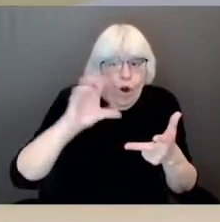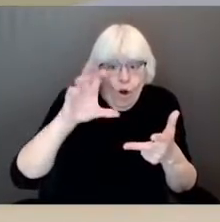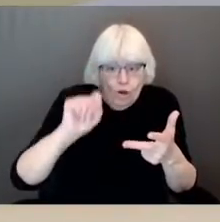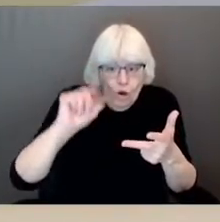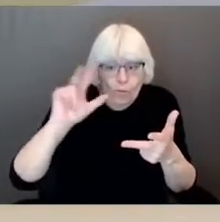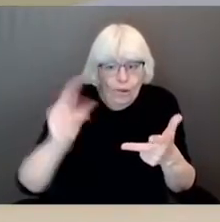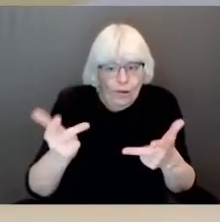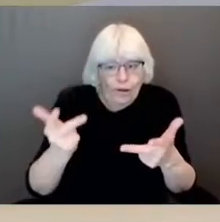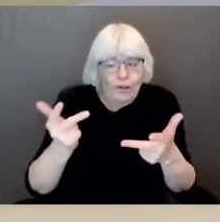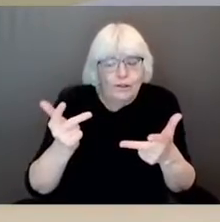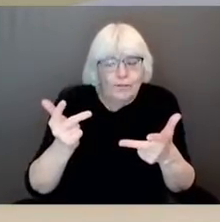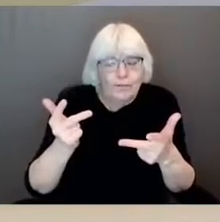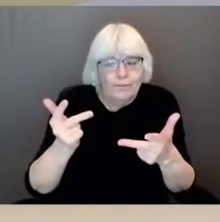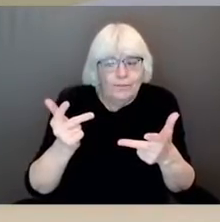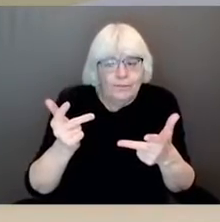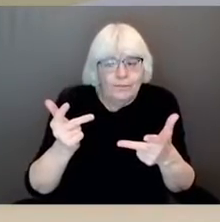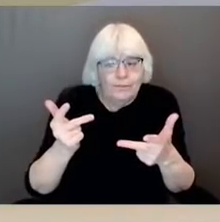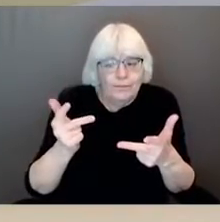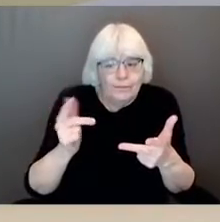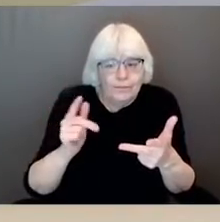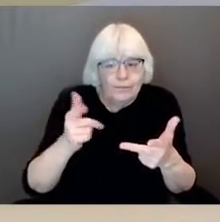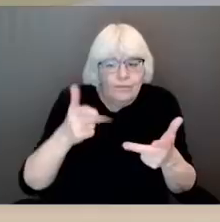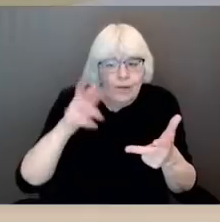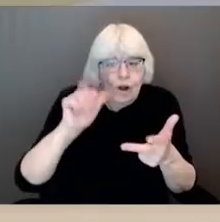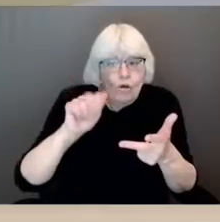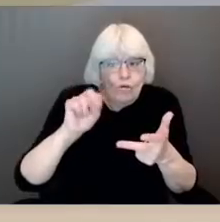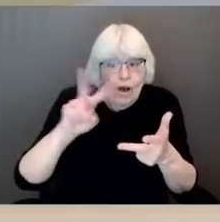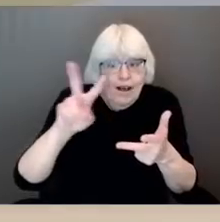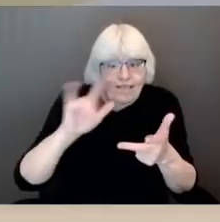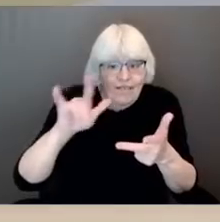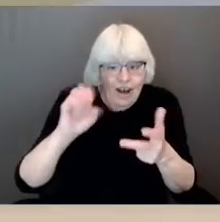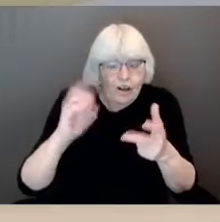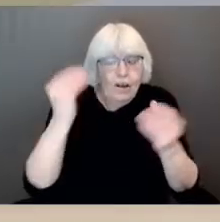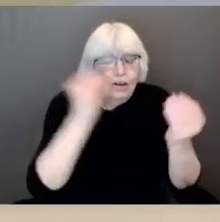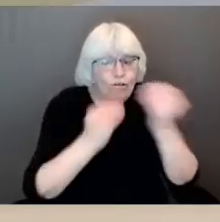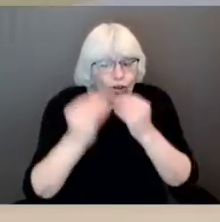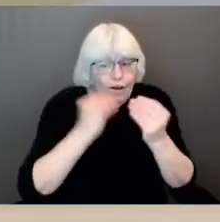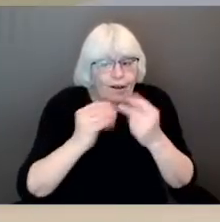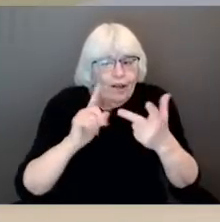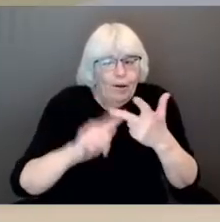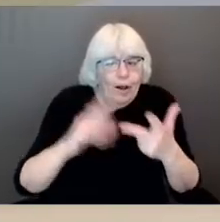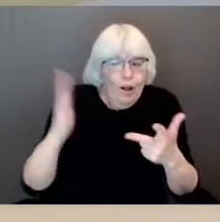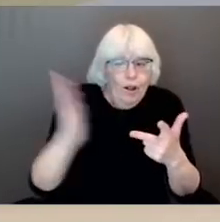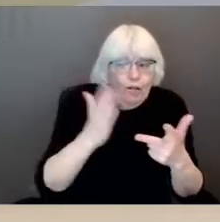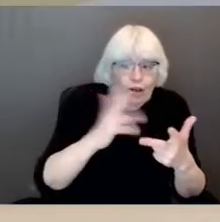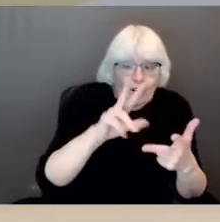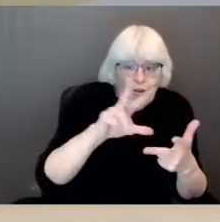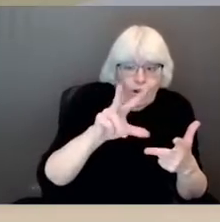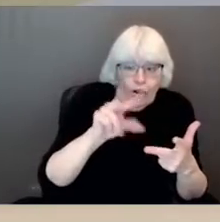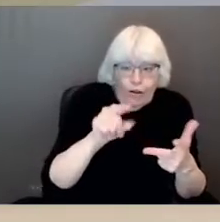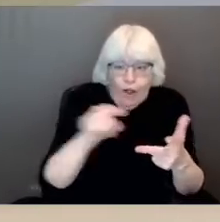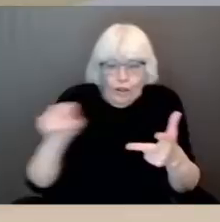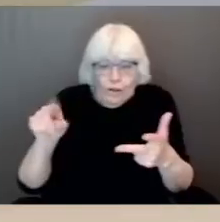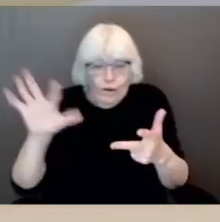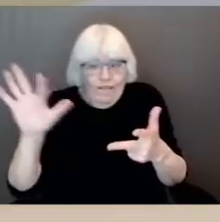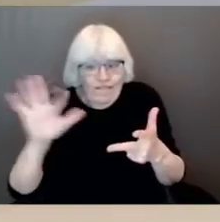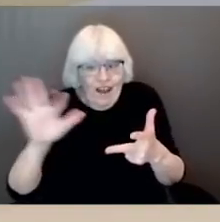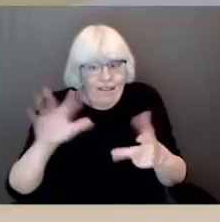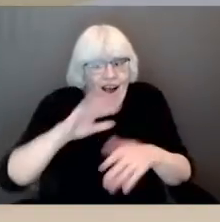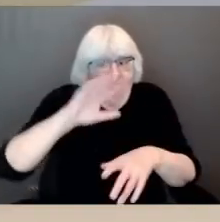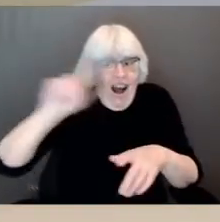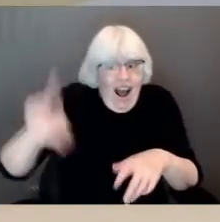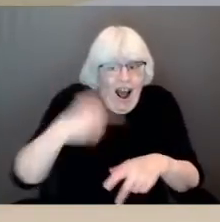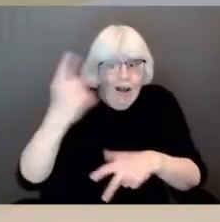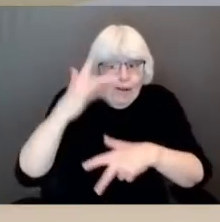in Summerside between 3:30 and 5 p.m. Anyone who is at these locations should monitor themselves closely